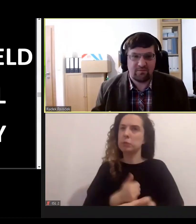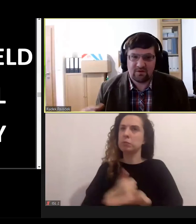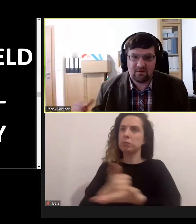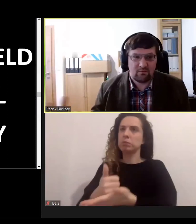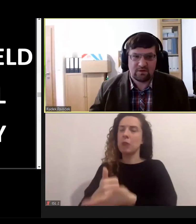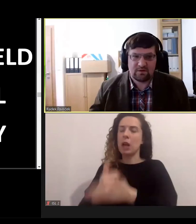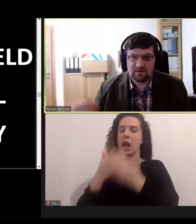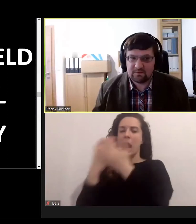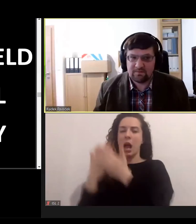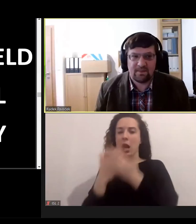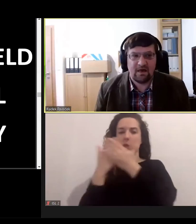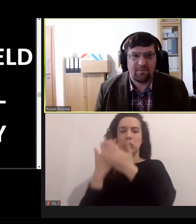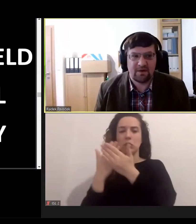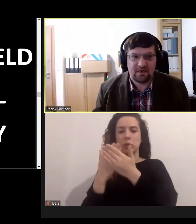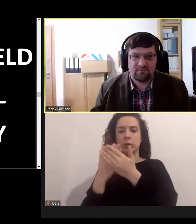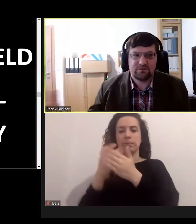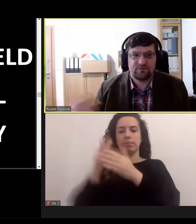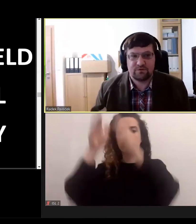written or what's